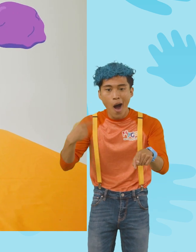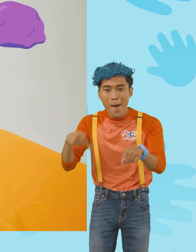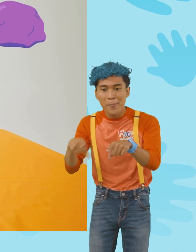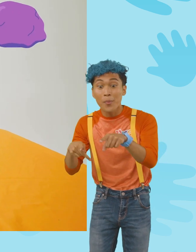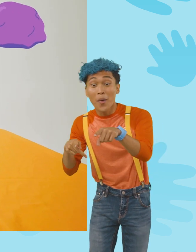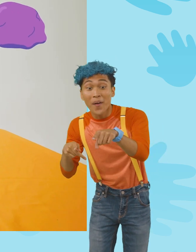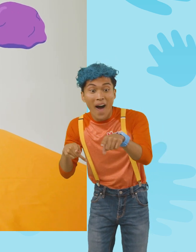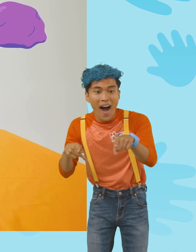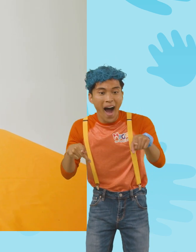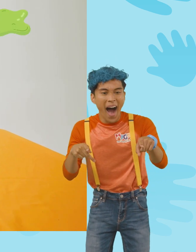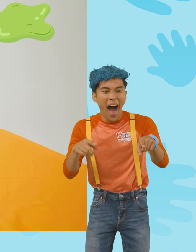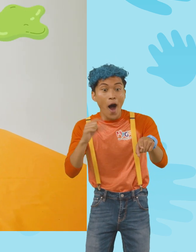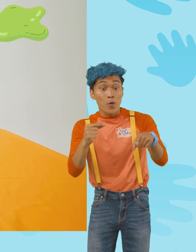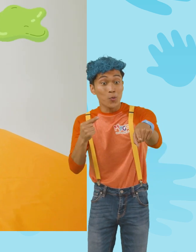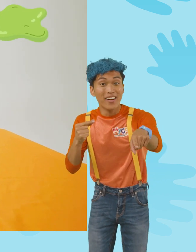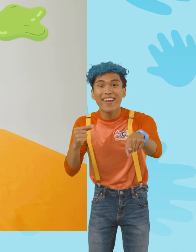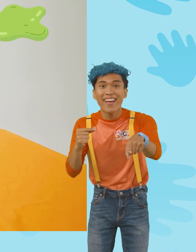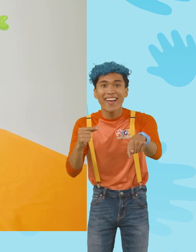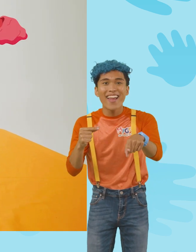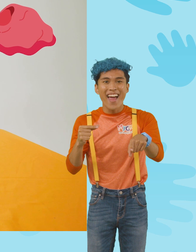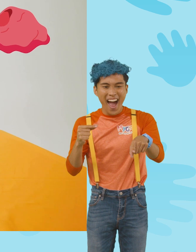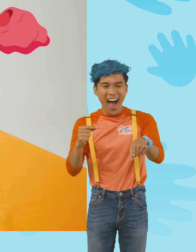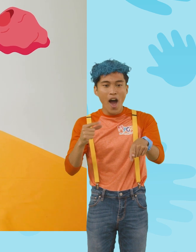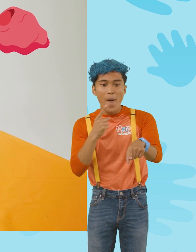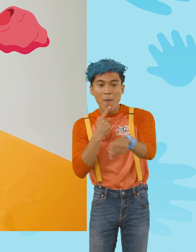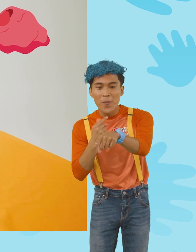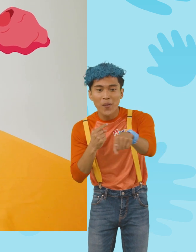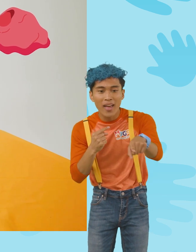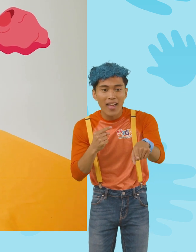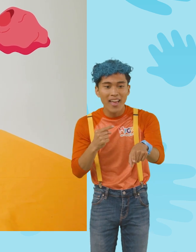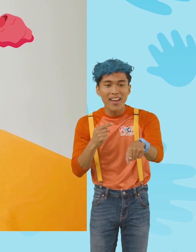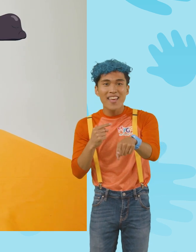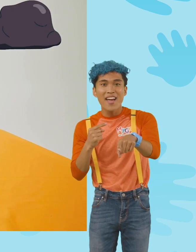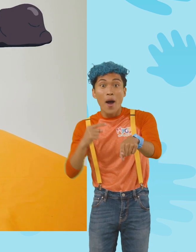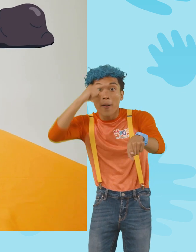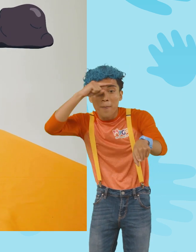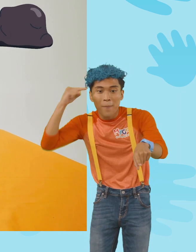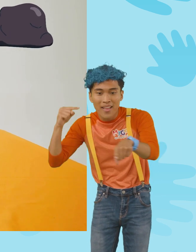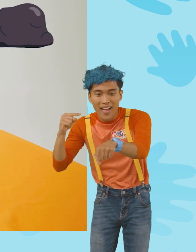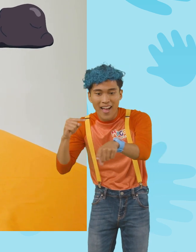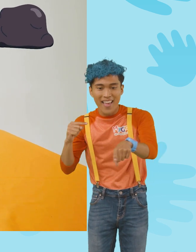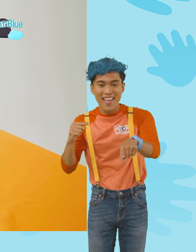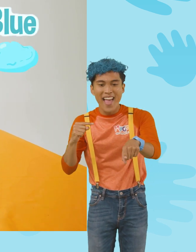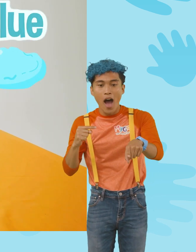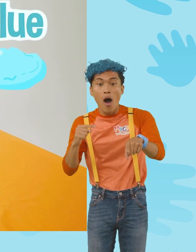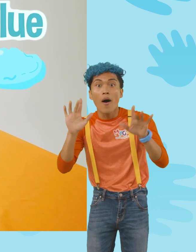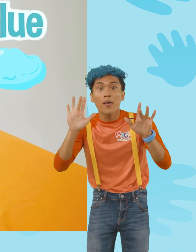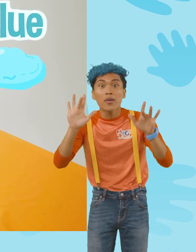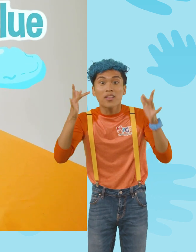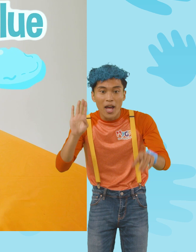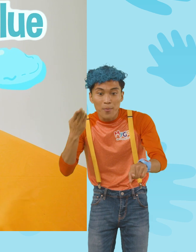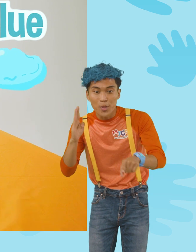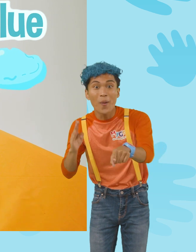purple, green, red, black, and light